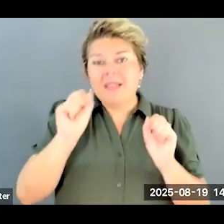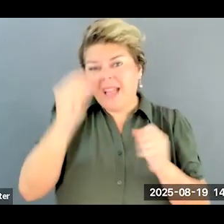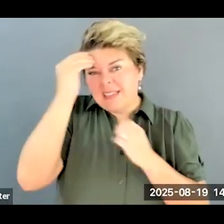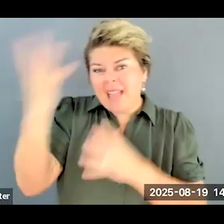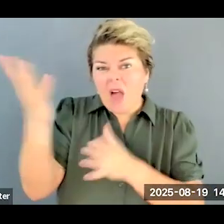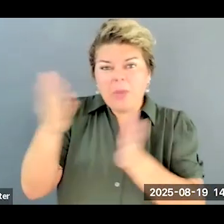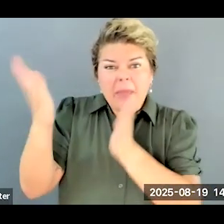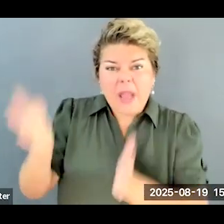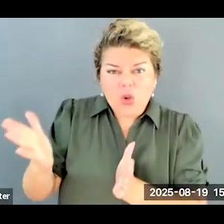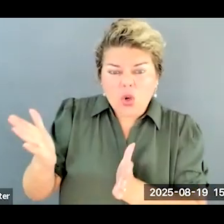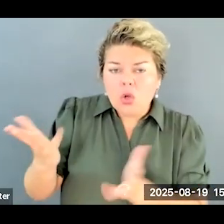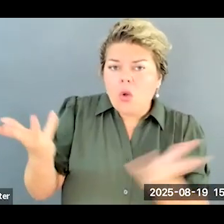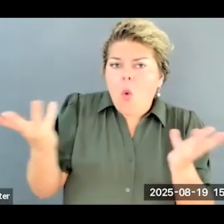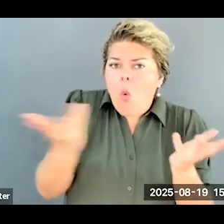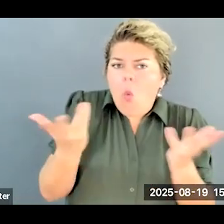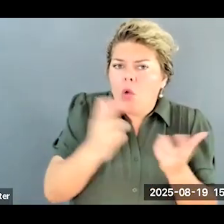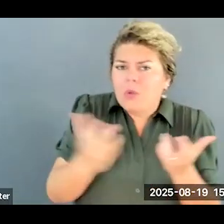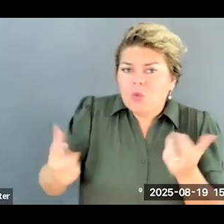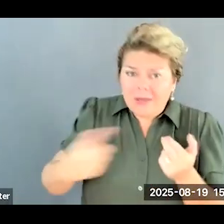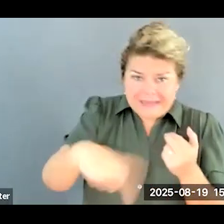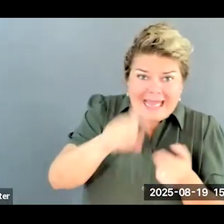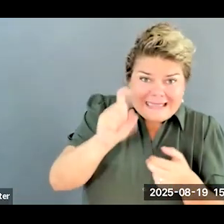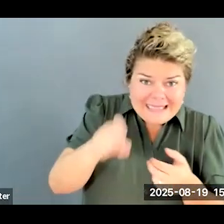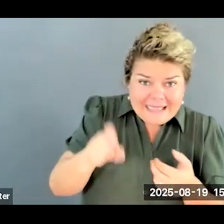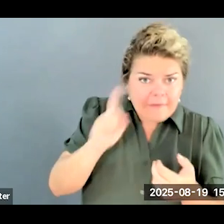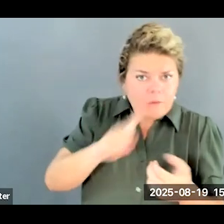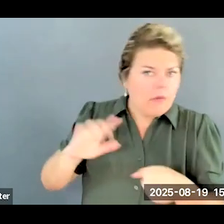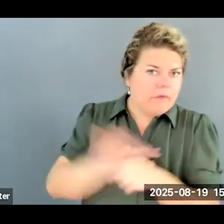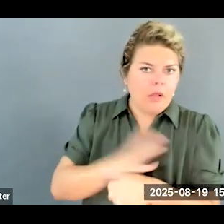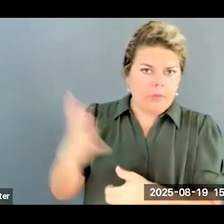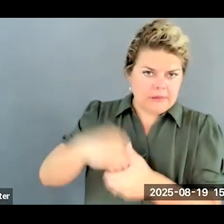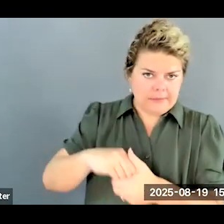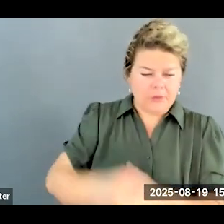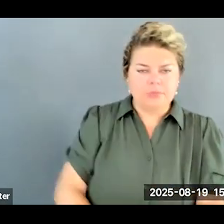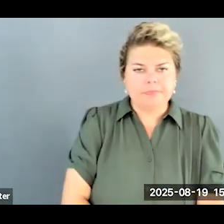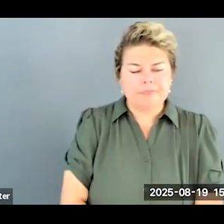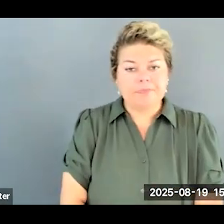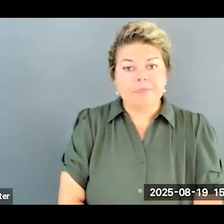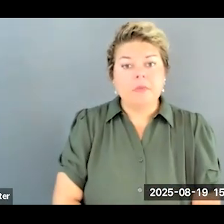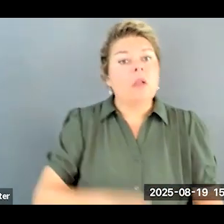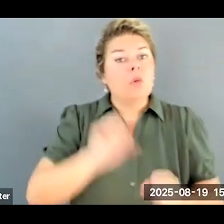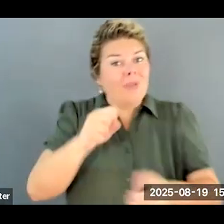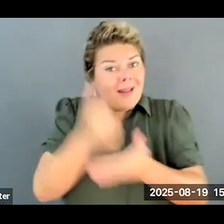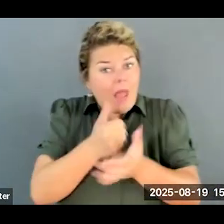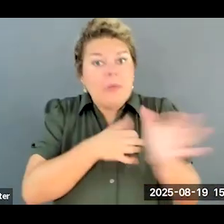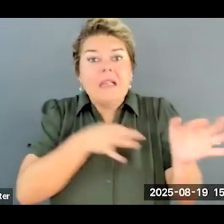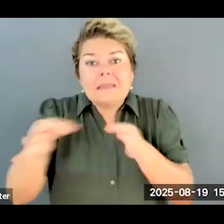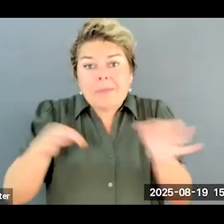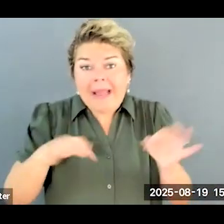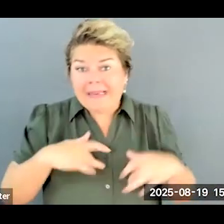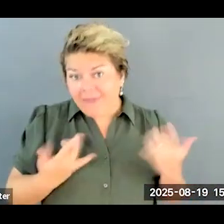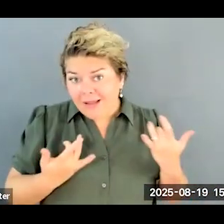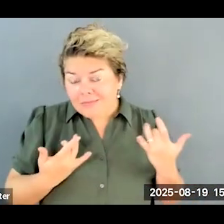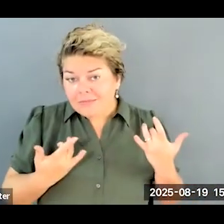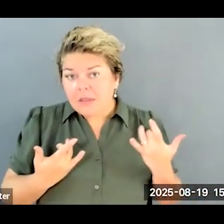know what resources they individually need to fully participate. You can help by describing the event so individuals